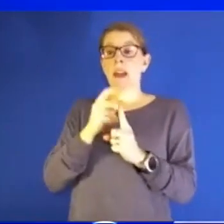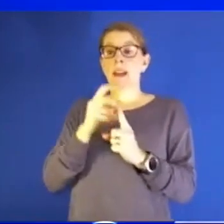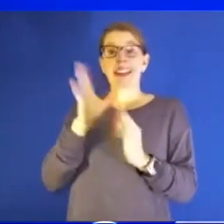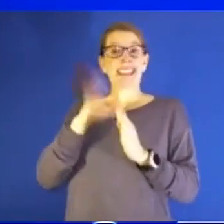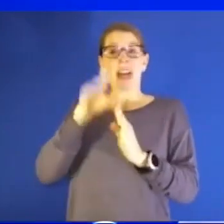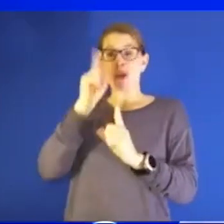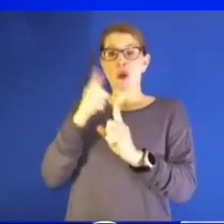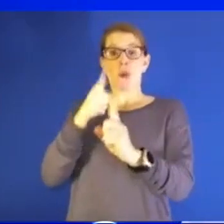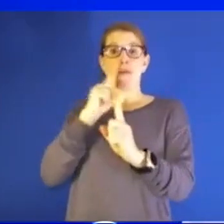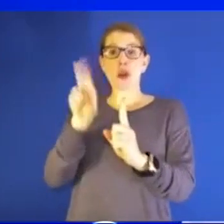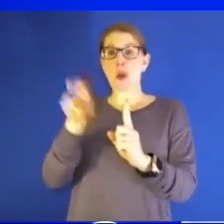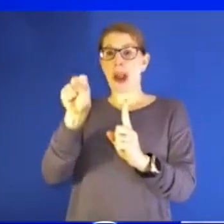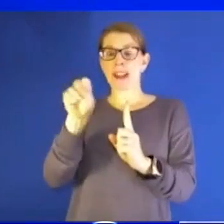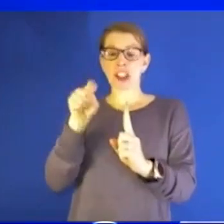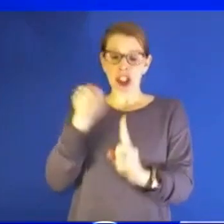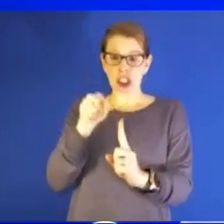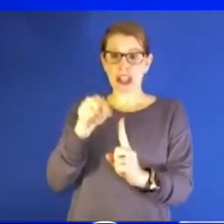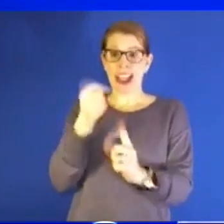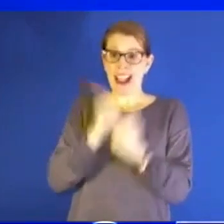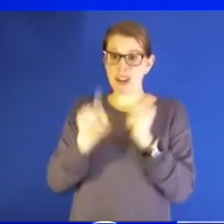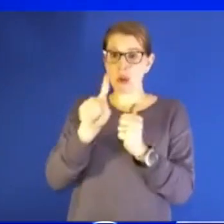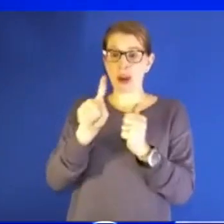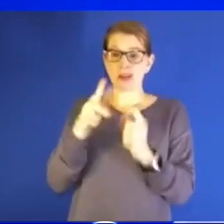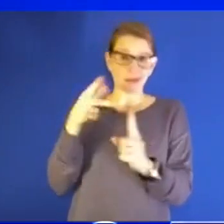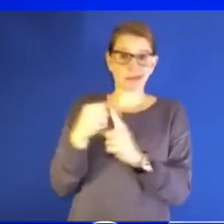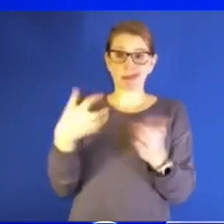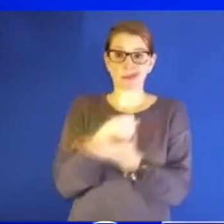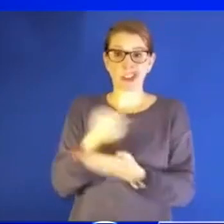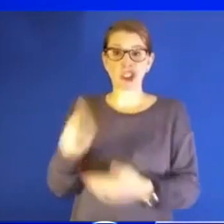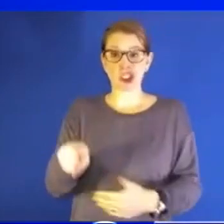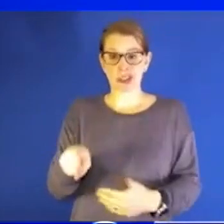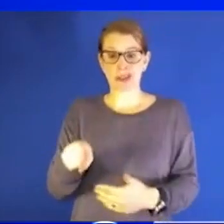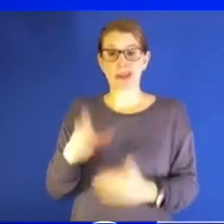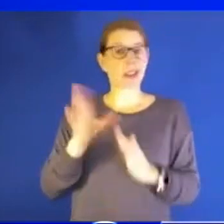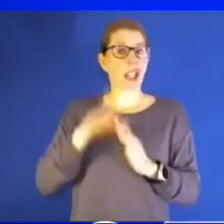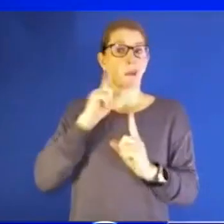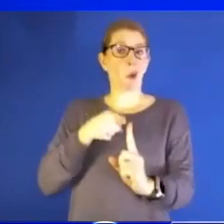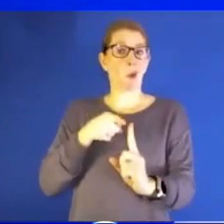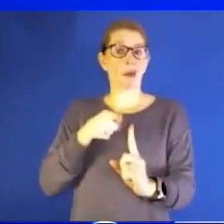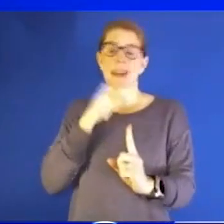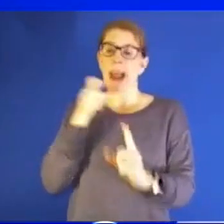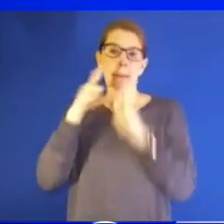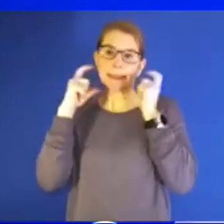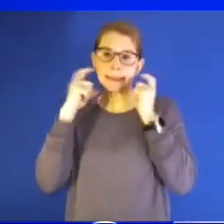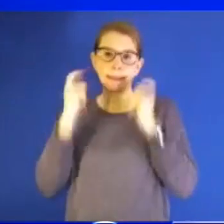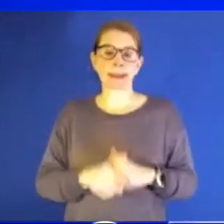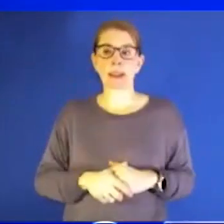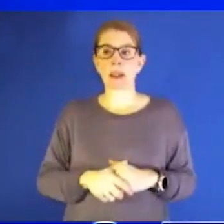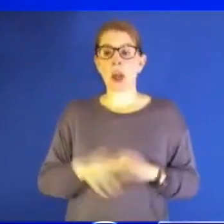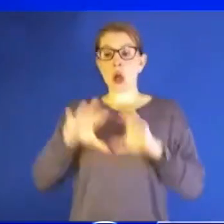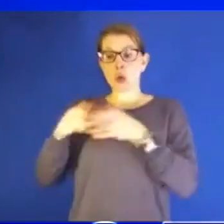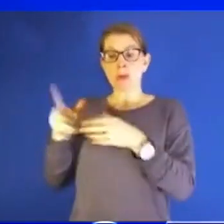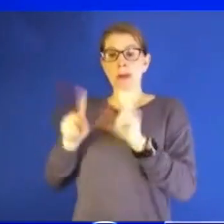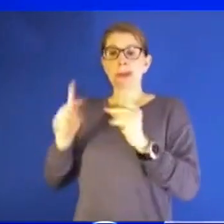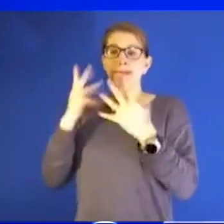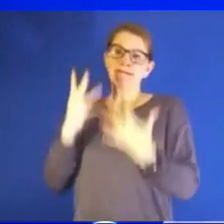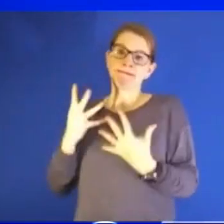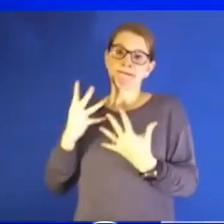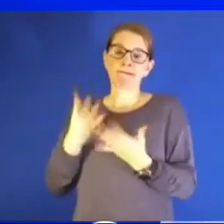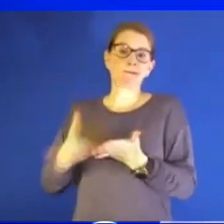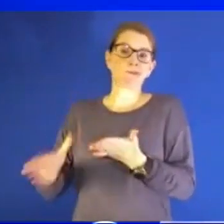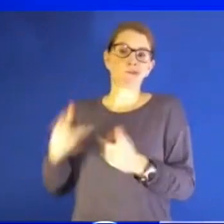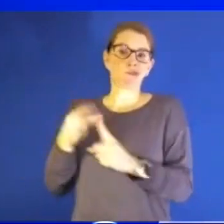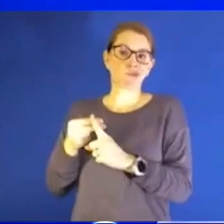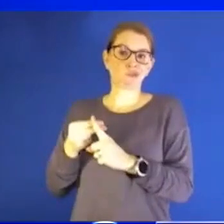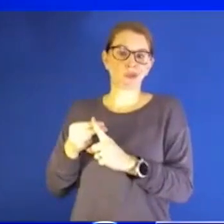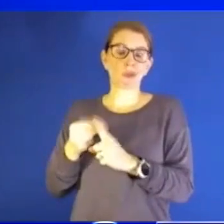country should be to get everybody vaccinated. We know, unfortunately, there are groups of people who don't want to get vaccinated because